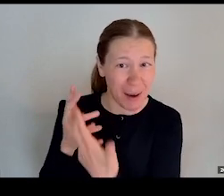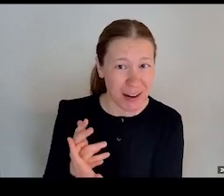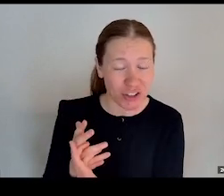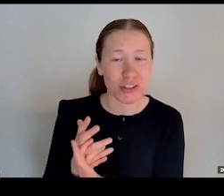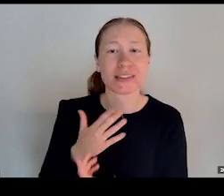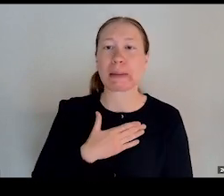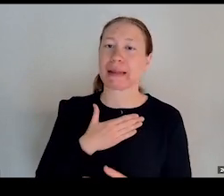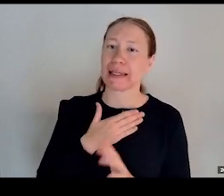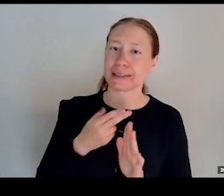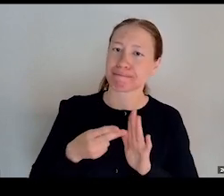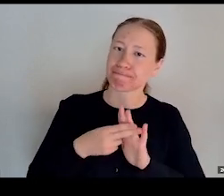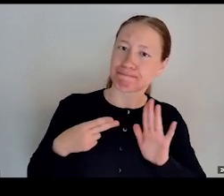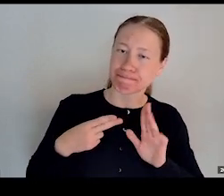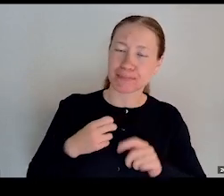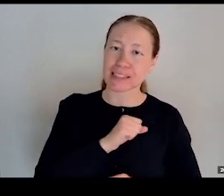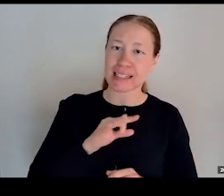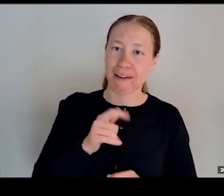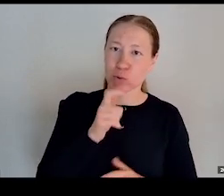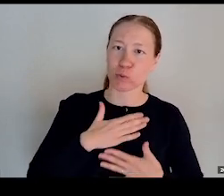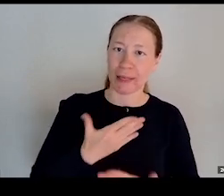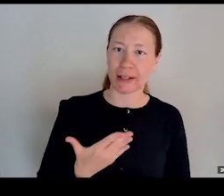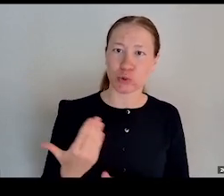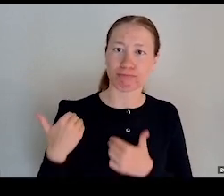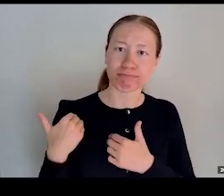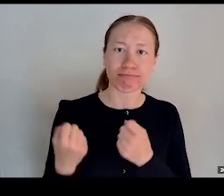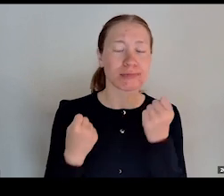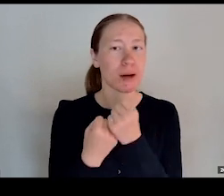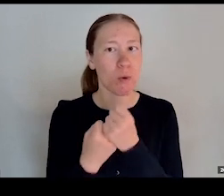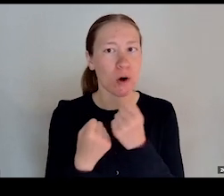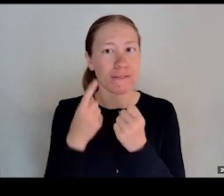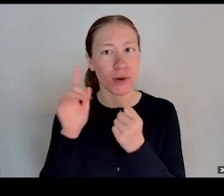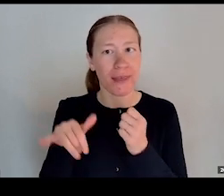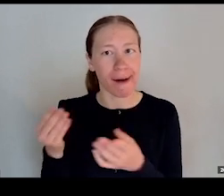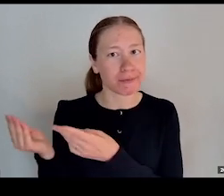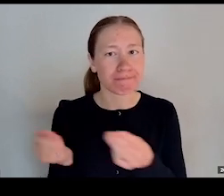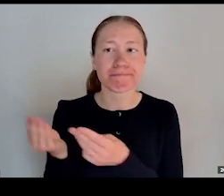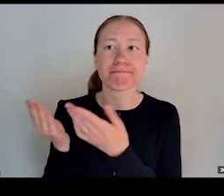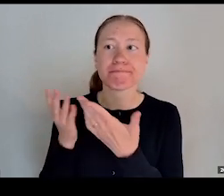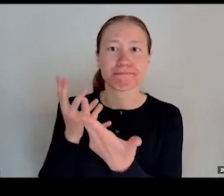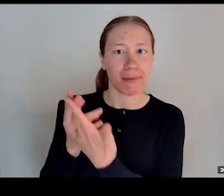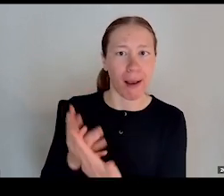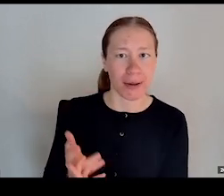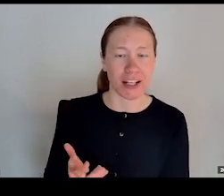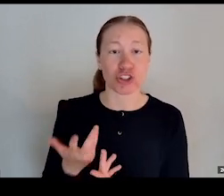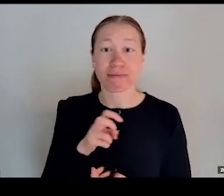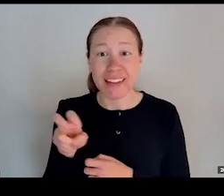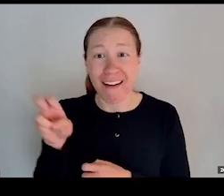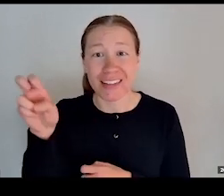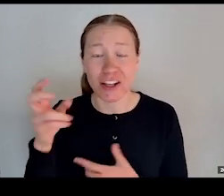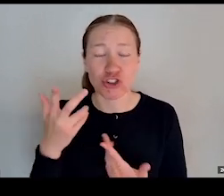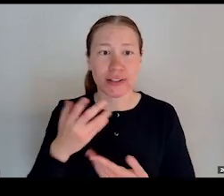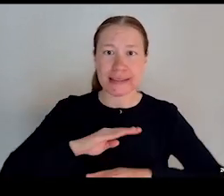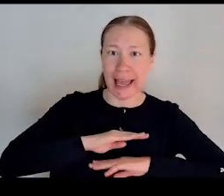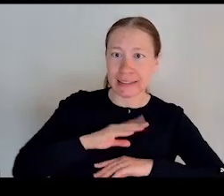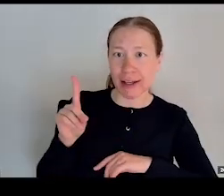who can offer assistance with fulfilling those accommodations, whether they're helping with navigation, fulfilling the